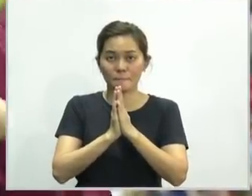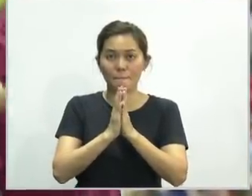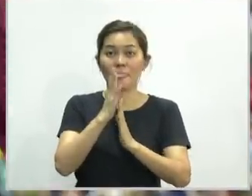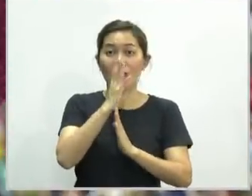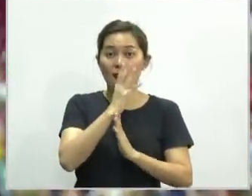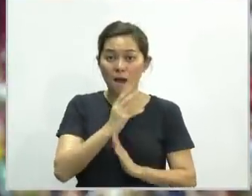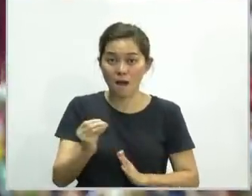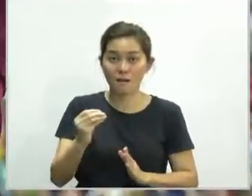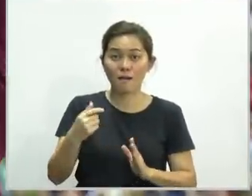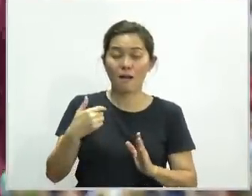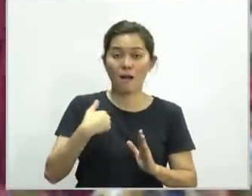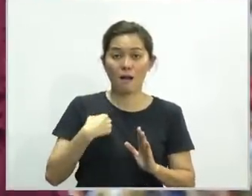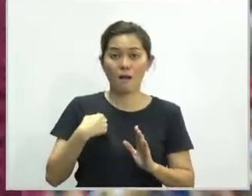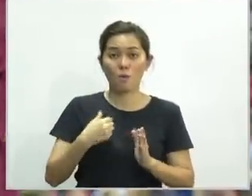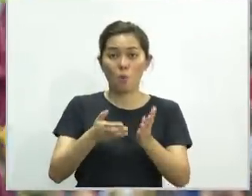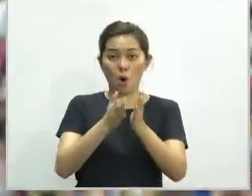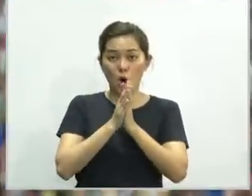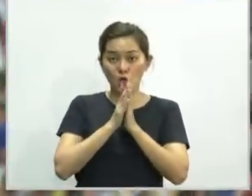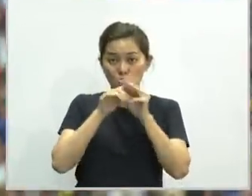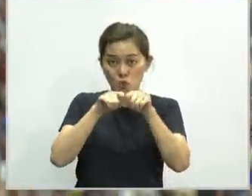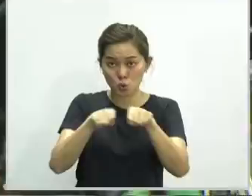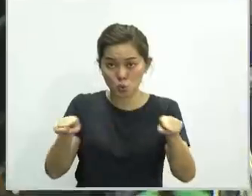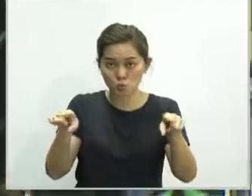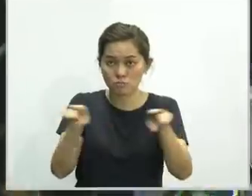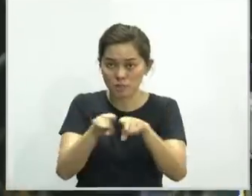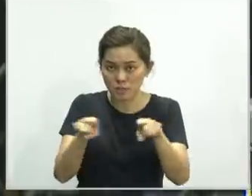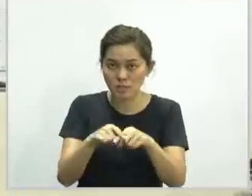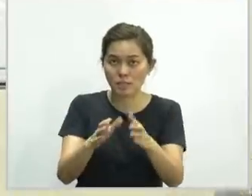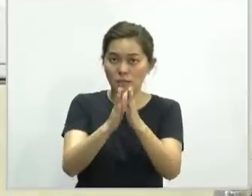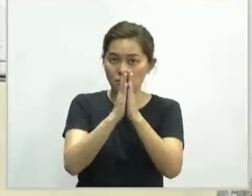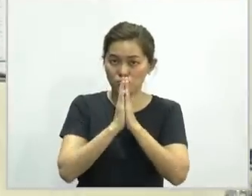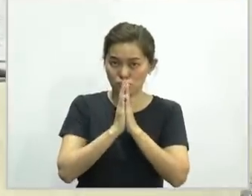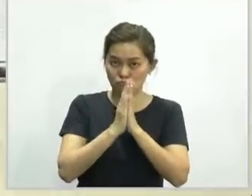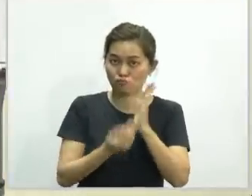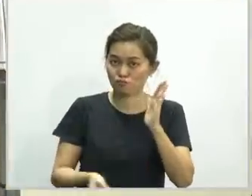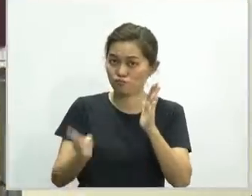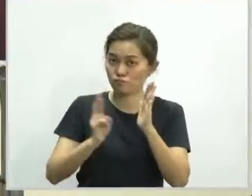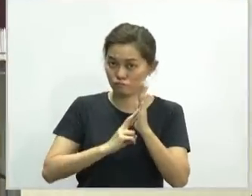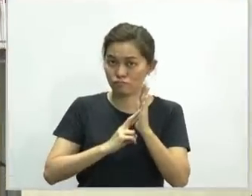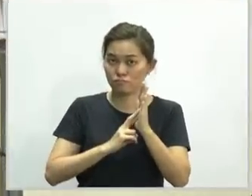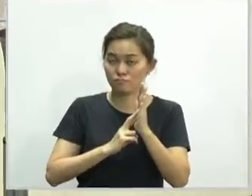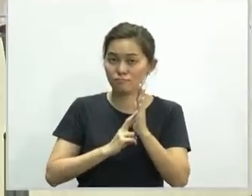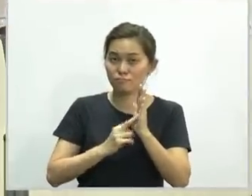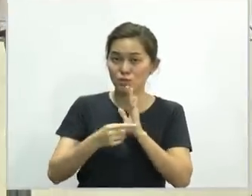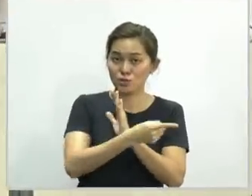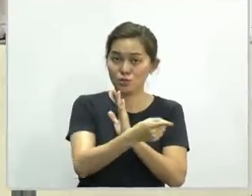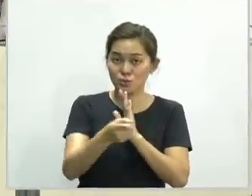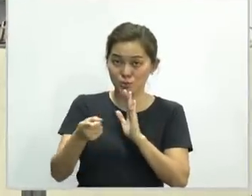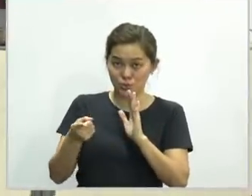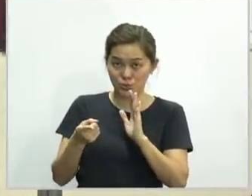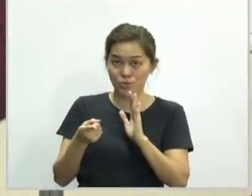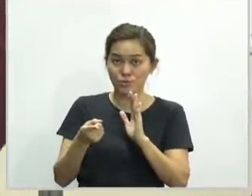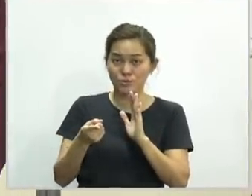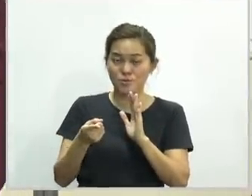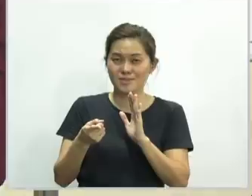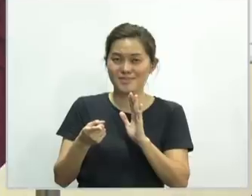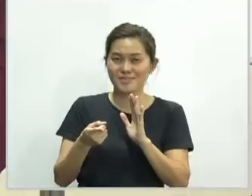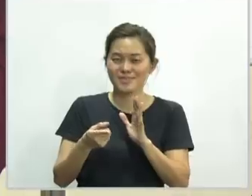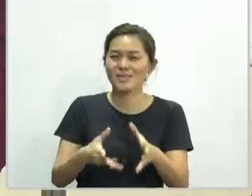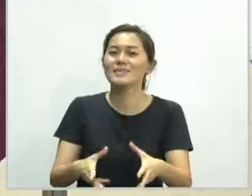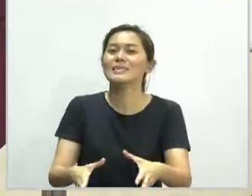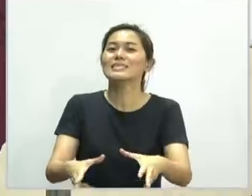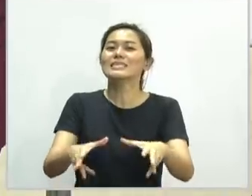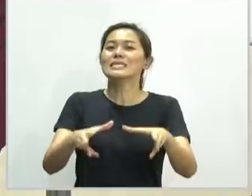and I will ask you to pray the prayer that will enable you to